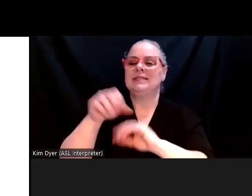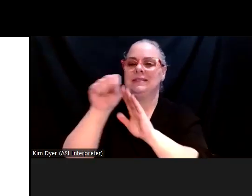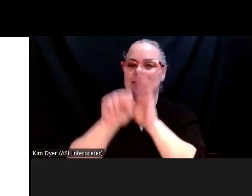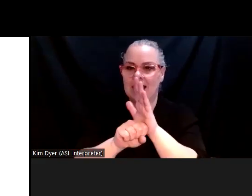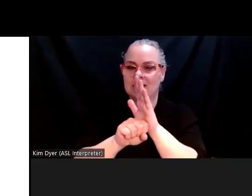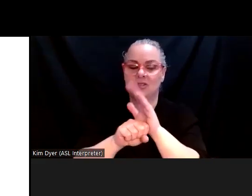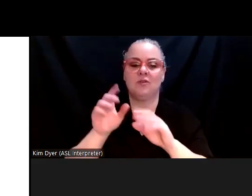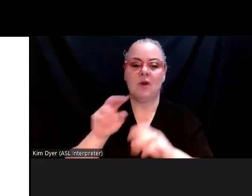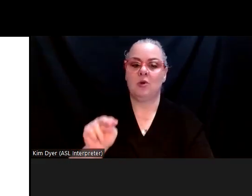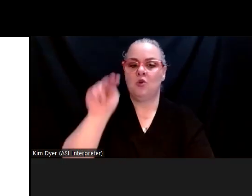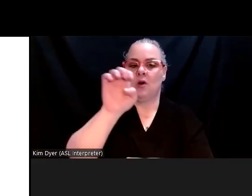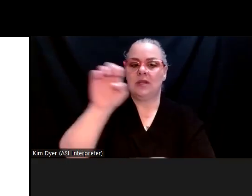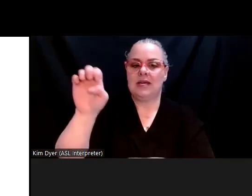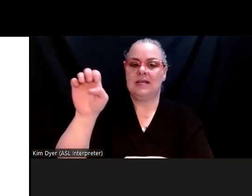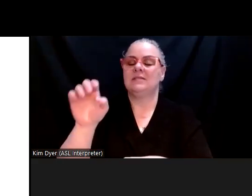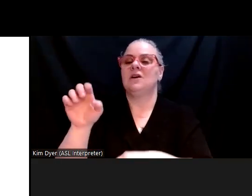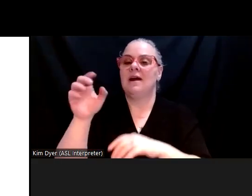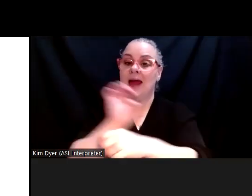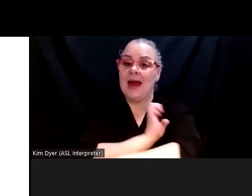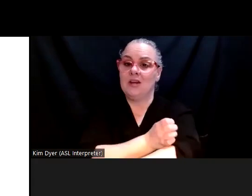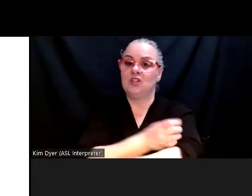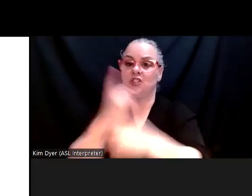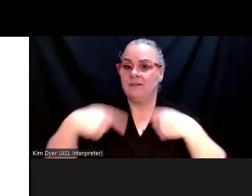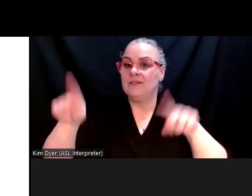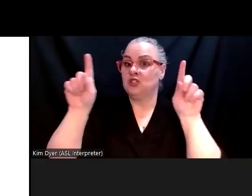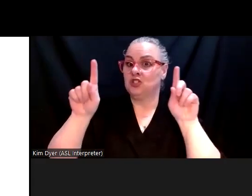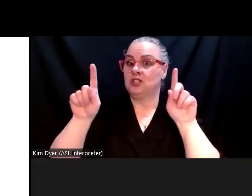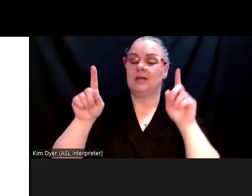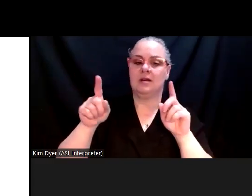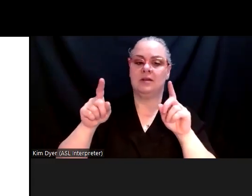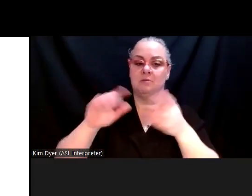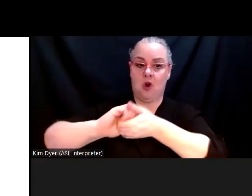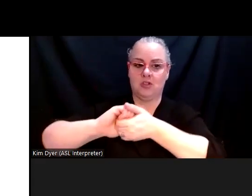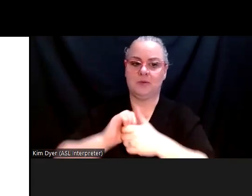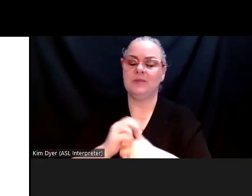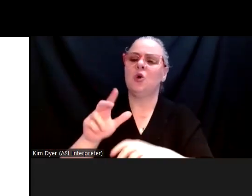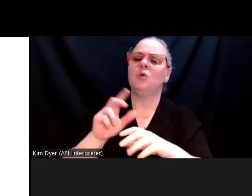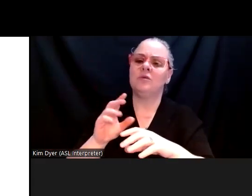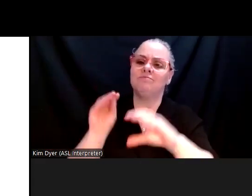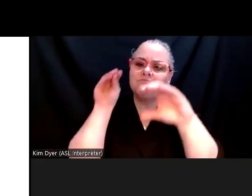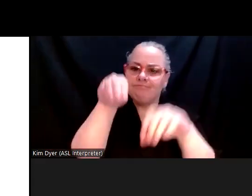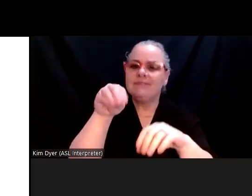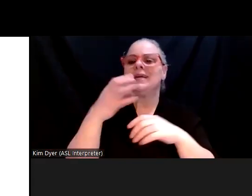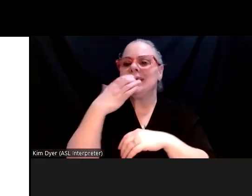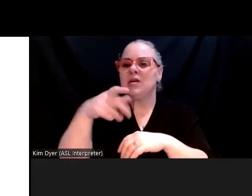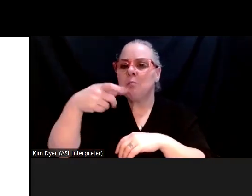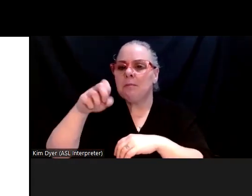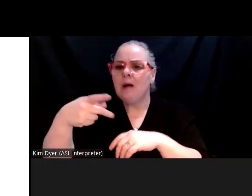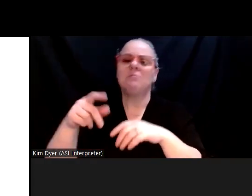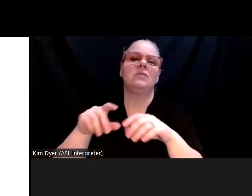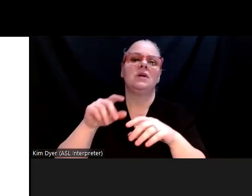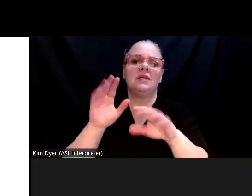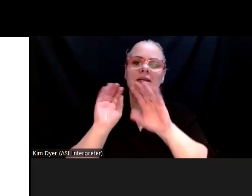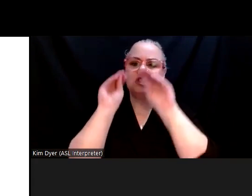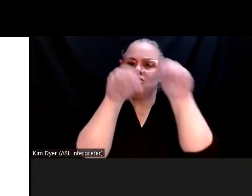by the Northeast Energy Efficiency Partnership to make installing heat pumps and heat pump hot water heaters easy and accessible